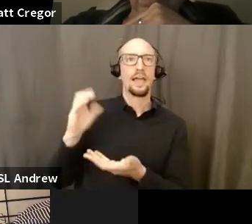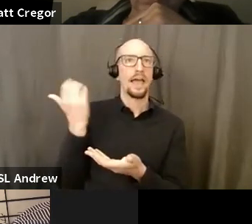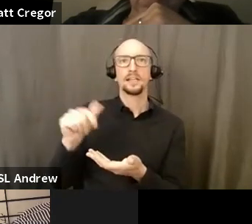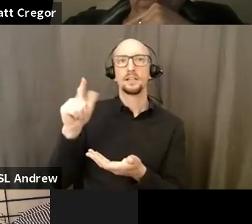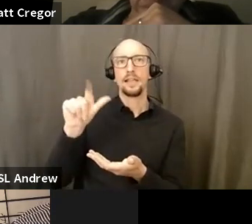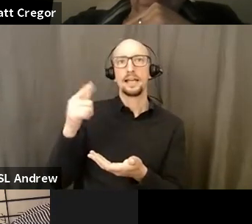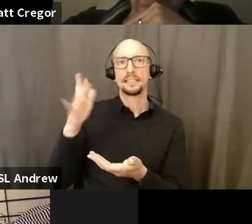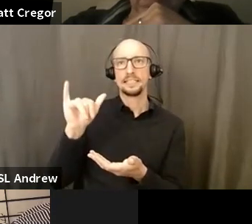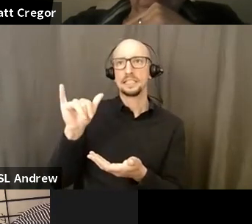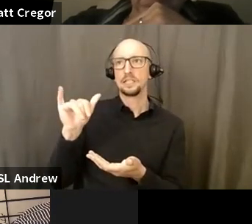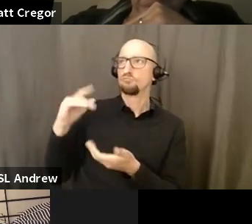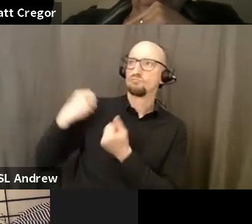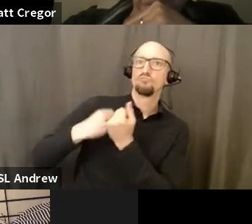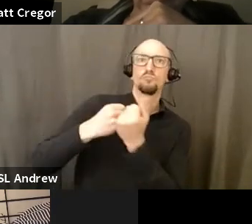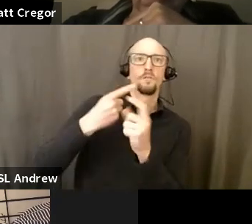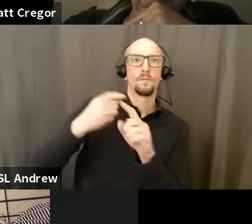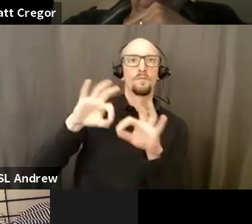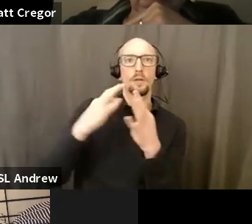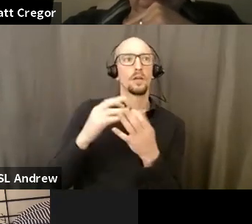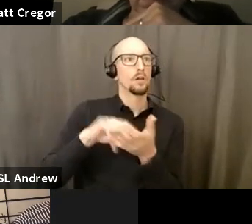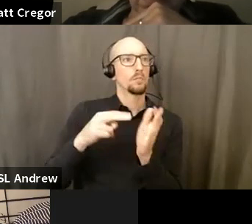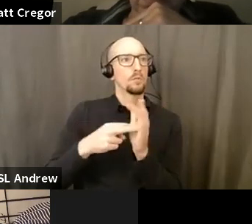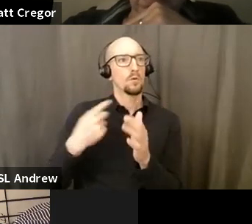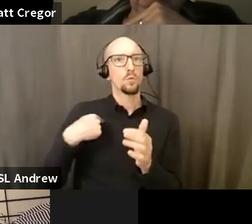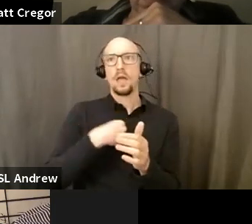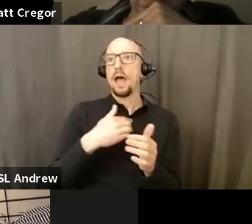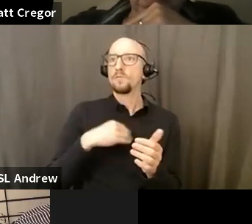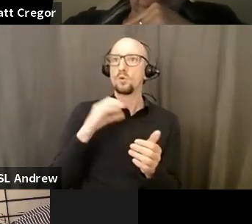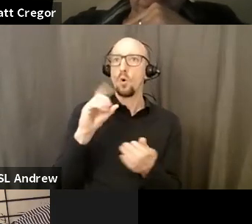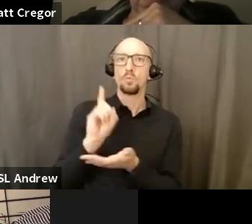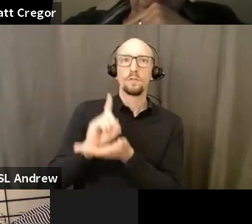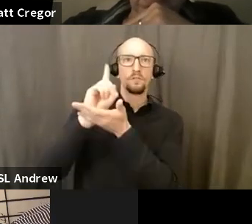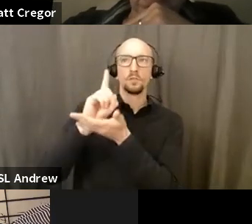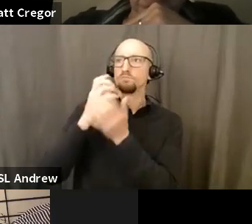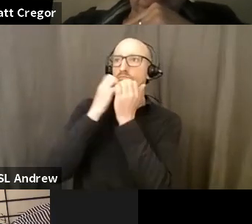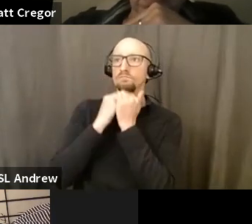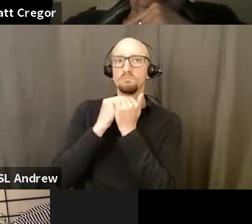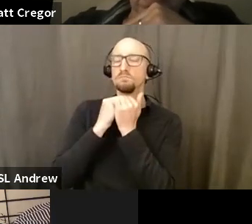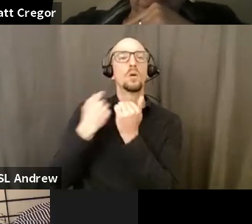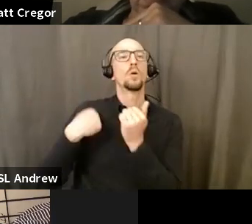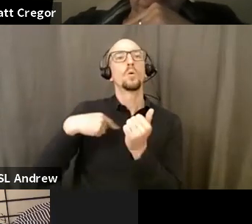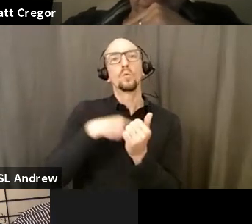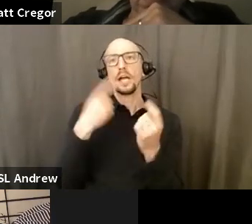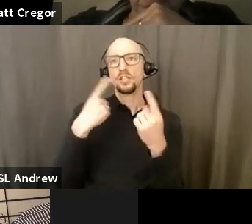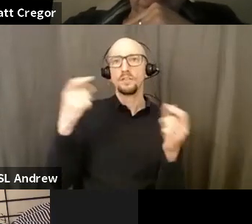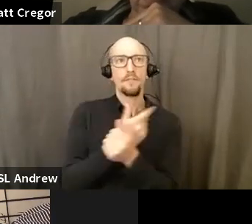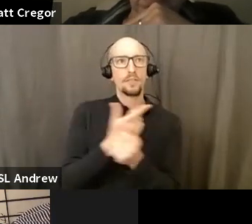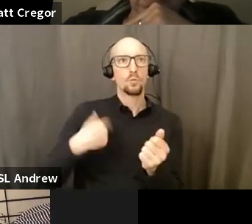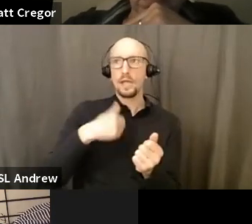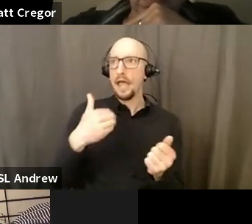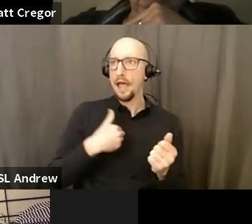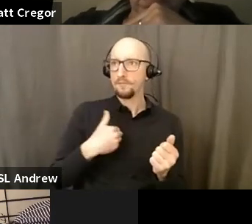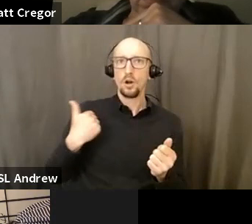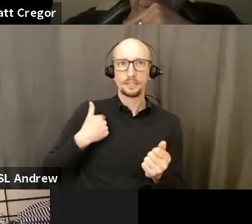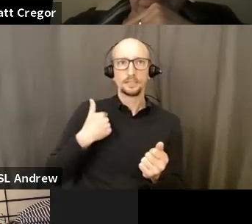our families, and therefore has no privileges to preserve. We achieve everything we have today